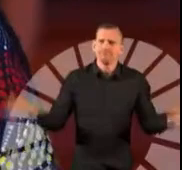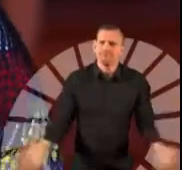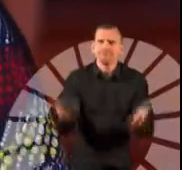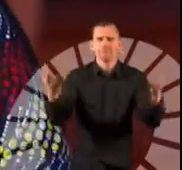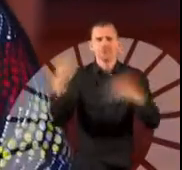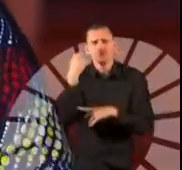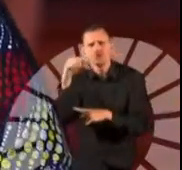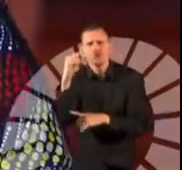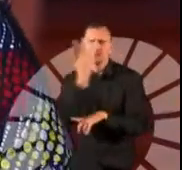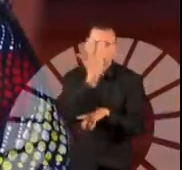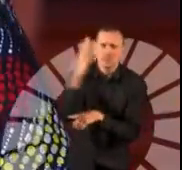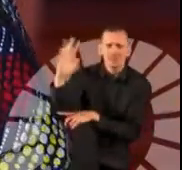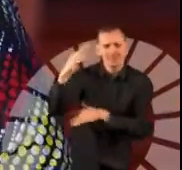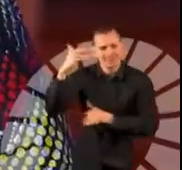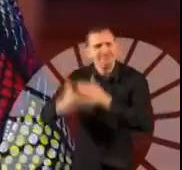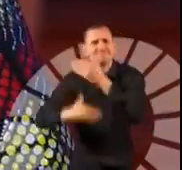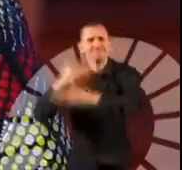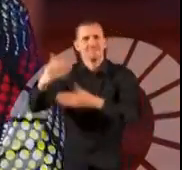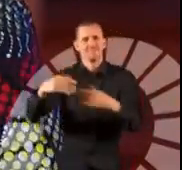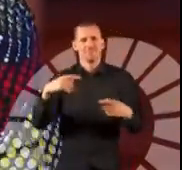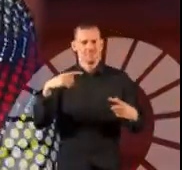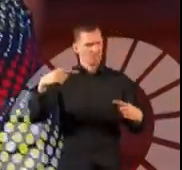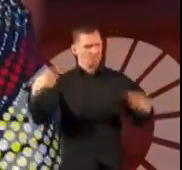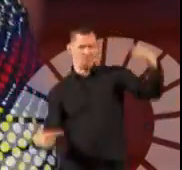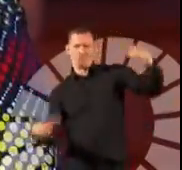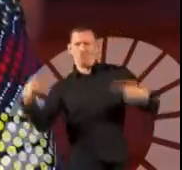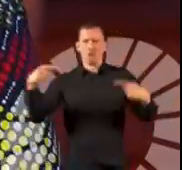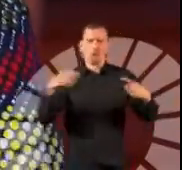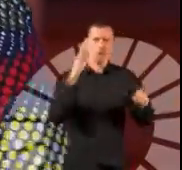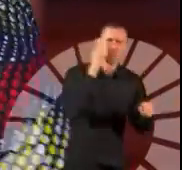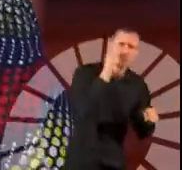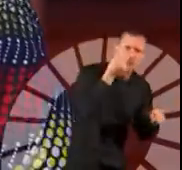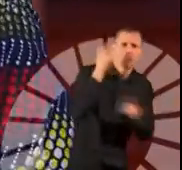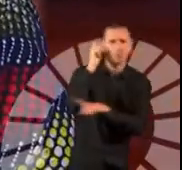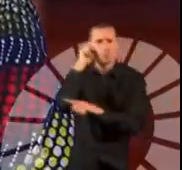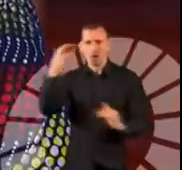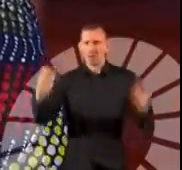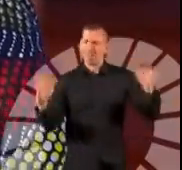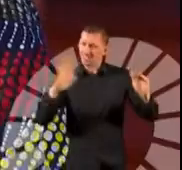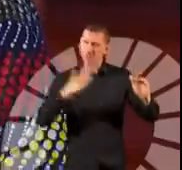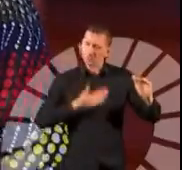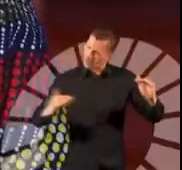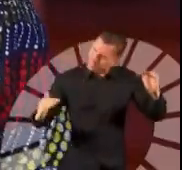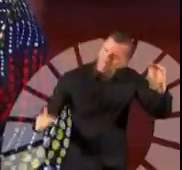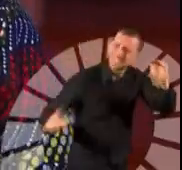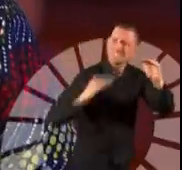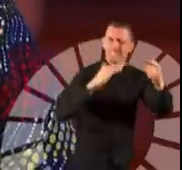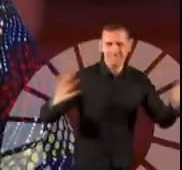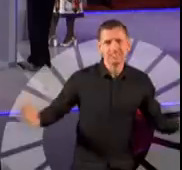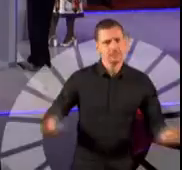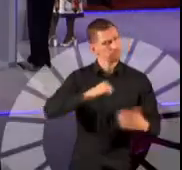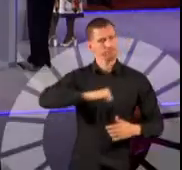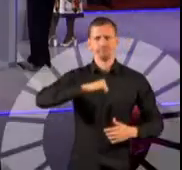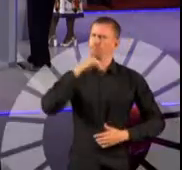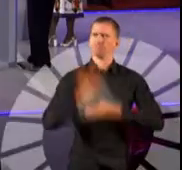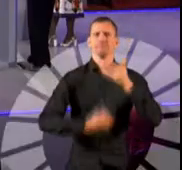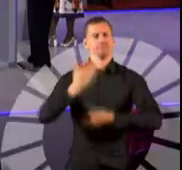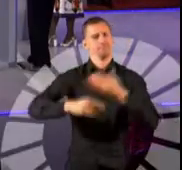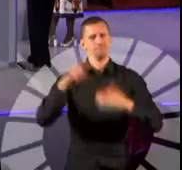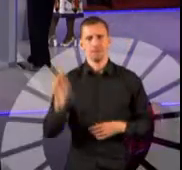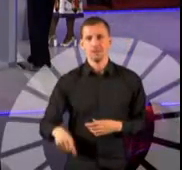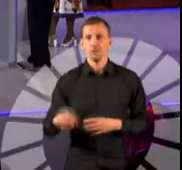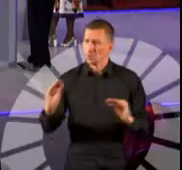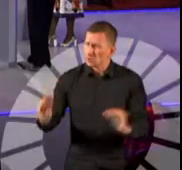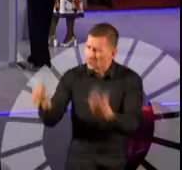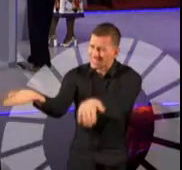we're demanding that young girls and women are meaningfully involved in key decision-making spaces and processes. We're not just a photo on the face of a campaign.